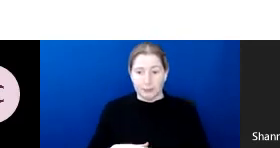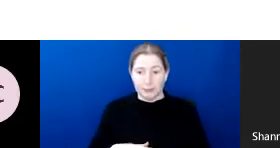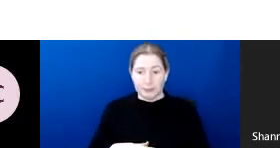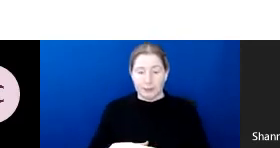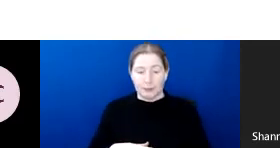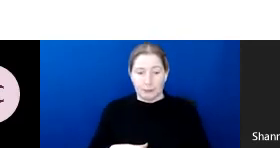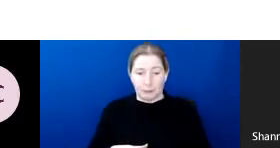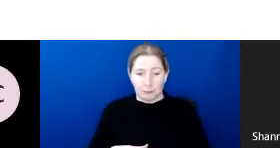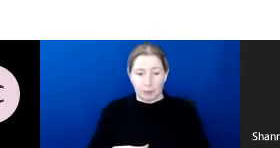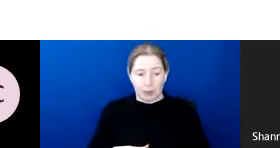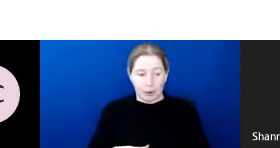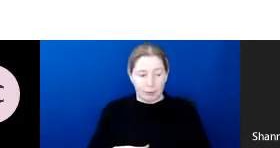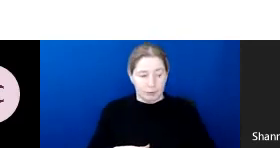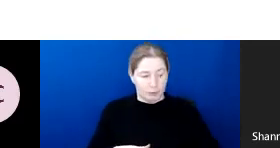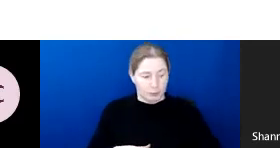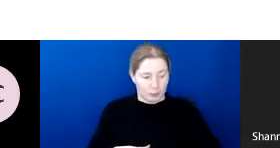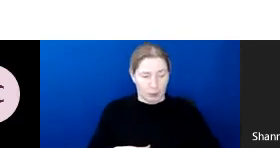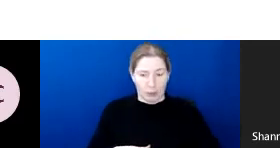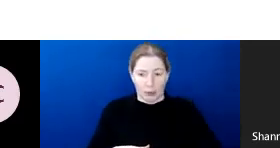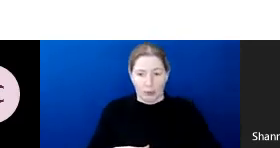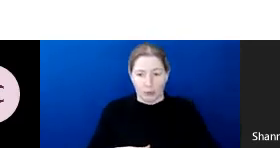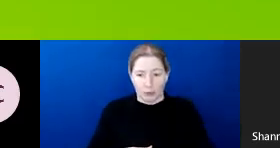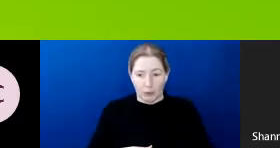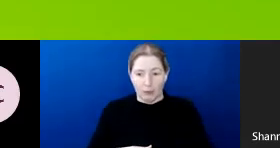standard reconciliation in Business Central.